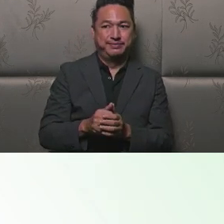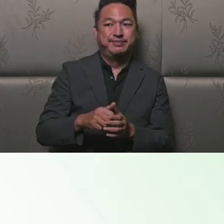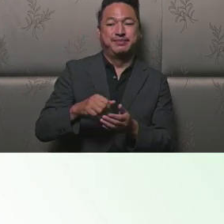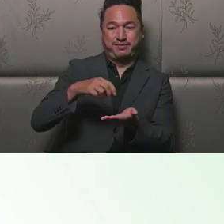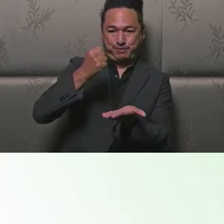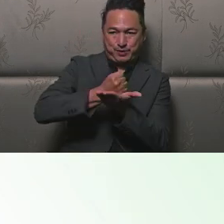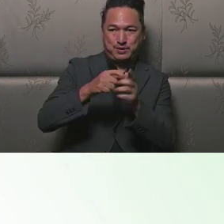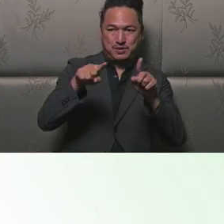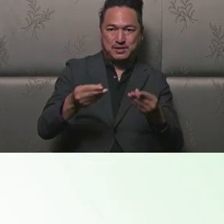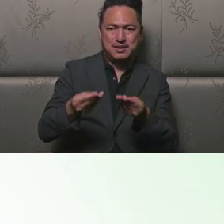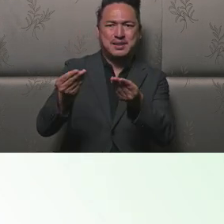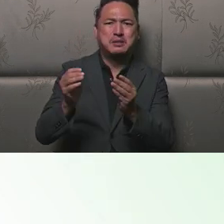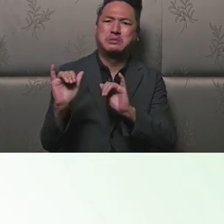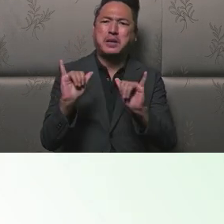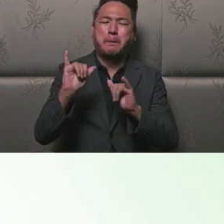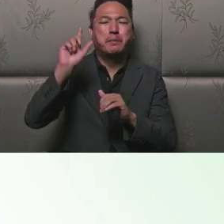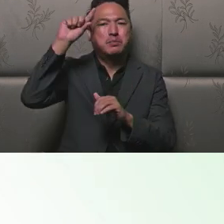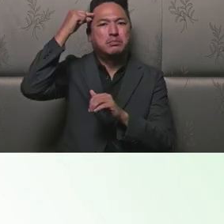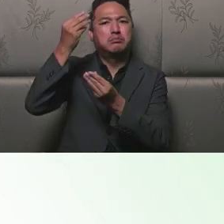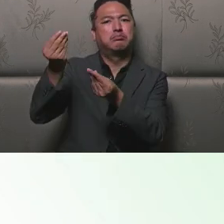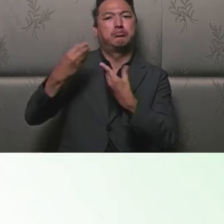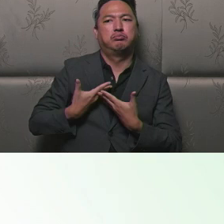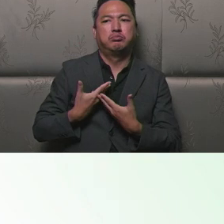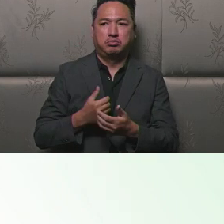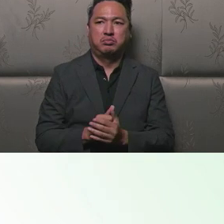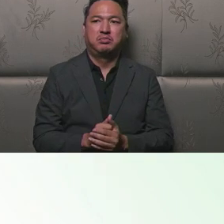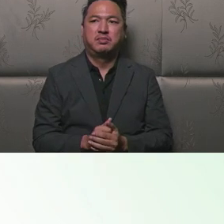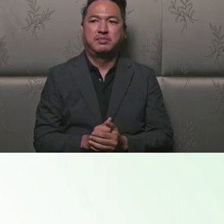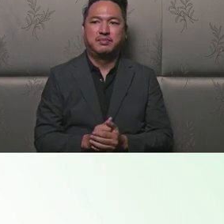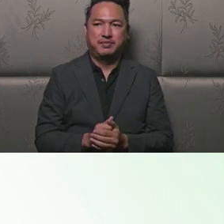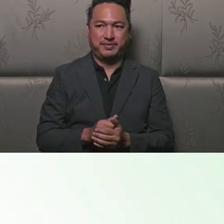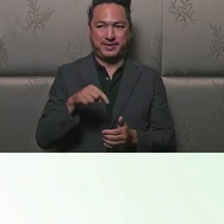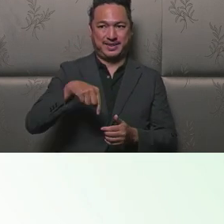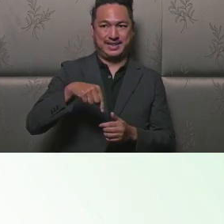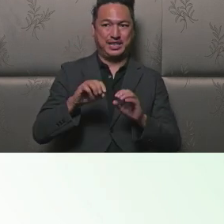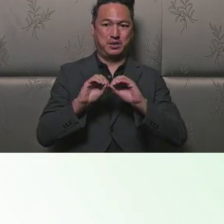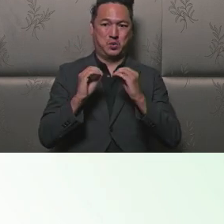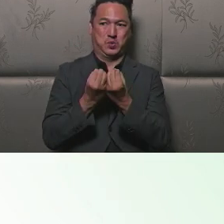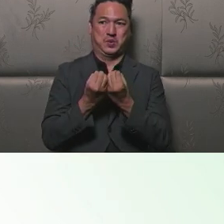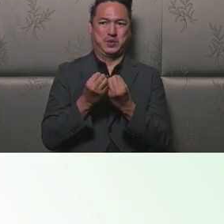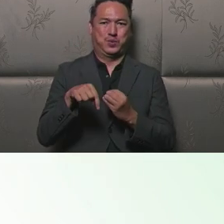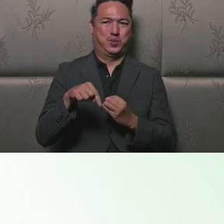they have taken most courses at. This also depends on by learners.